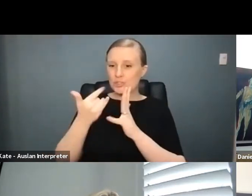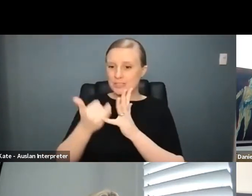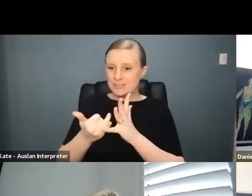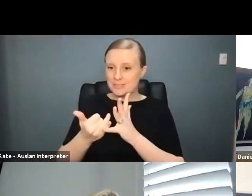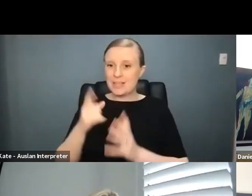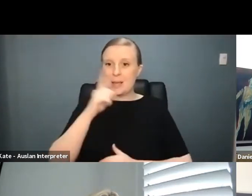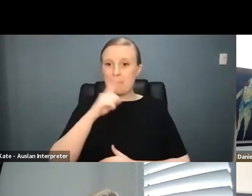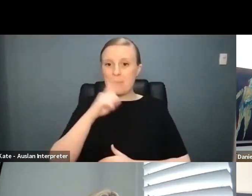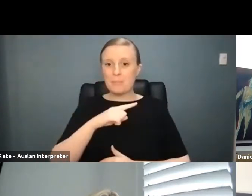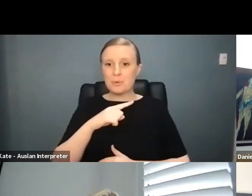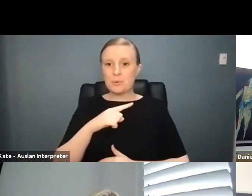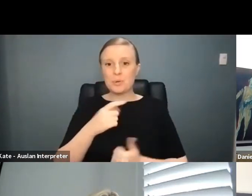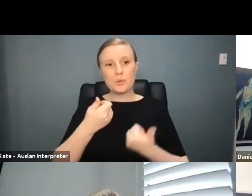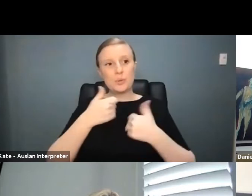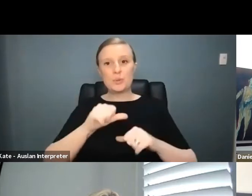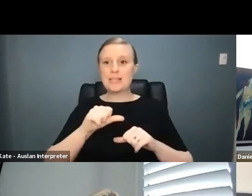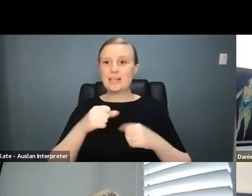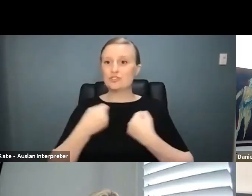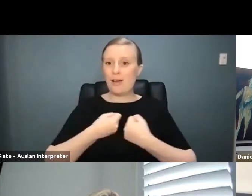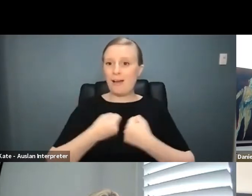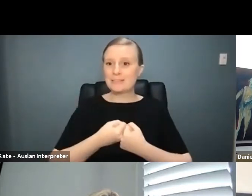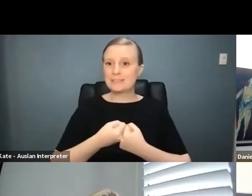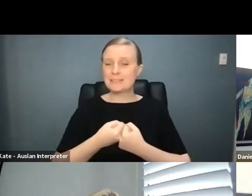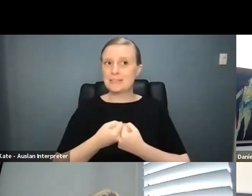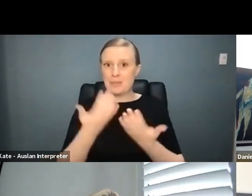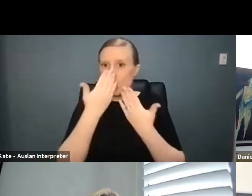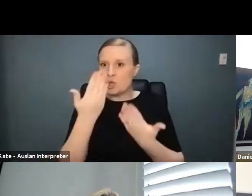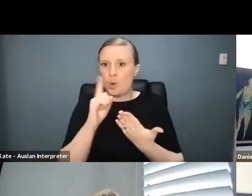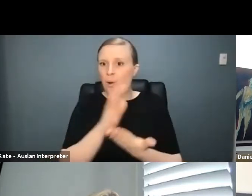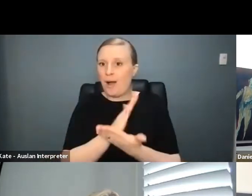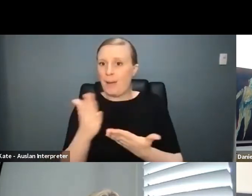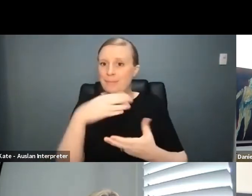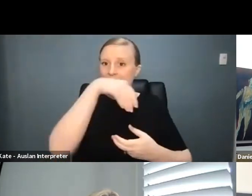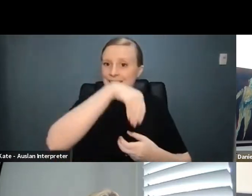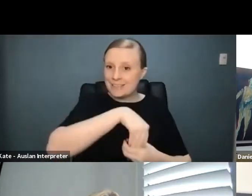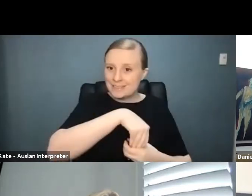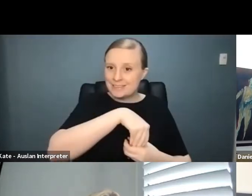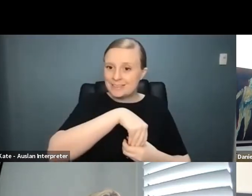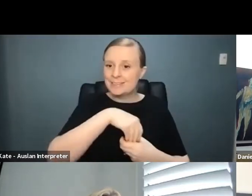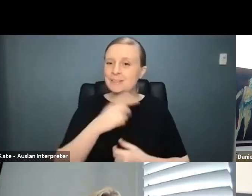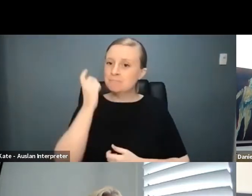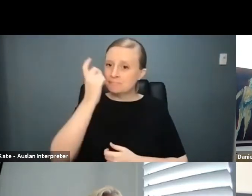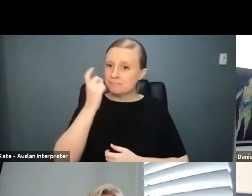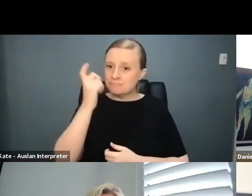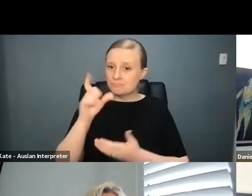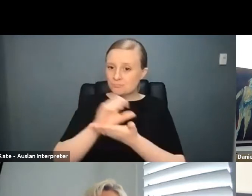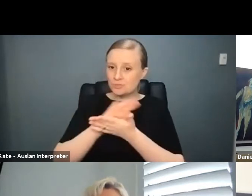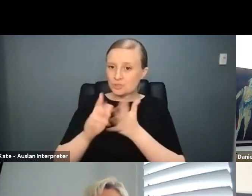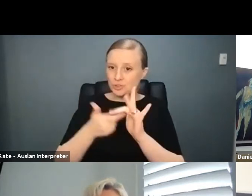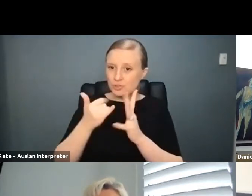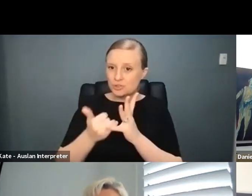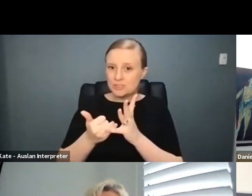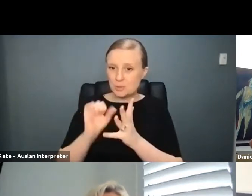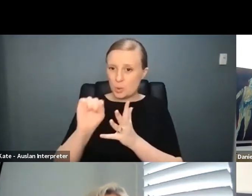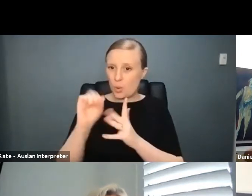their medications, in their drugs, and then how they're going to be using it. But Chris, I might start from there, but really